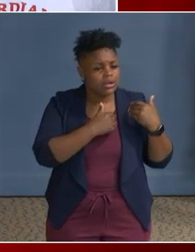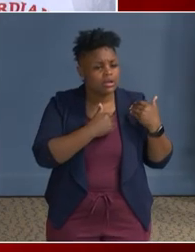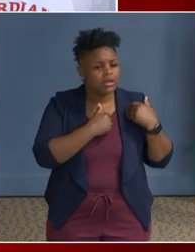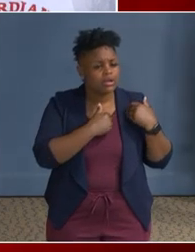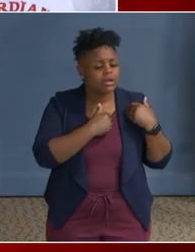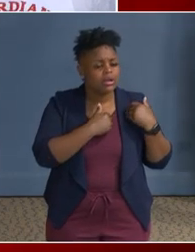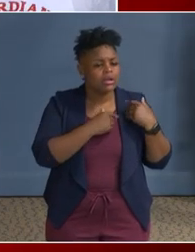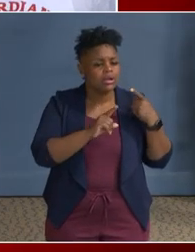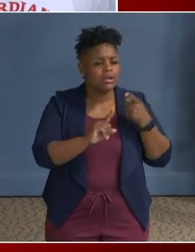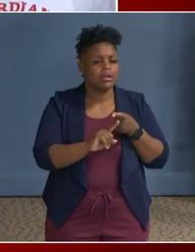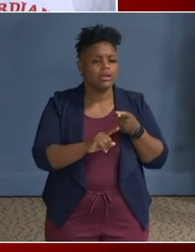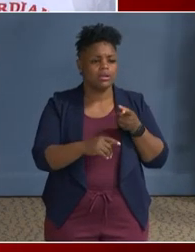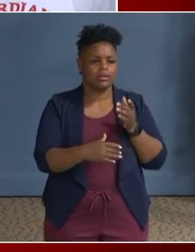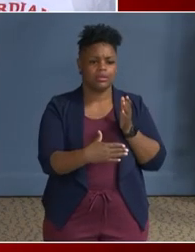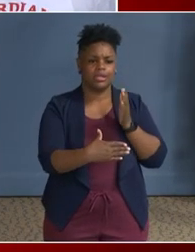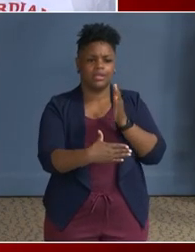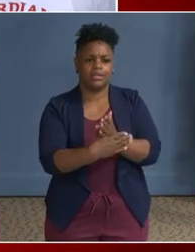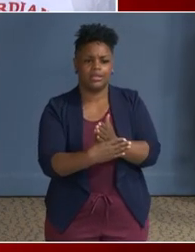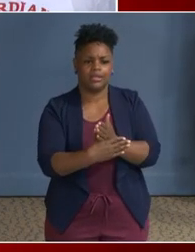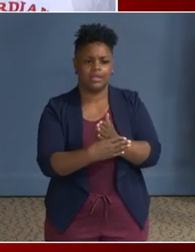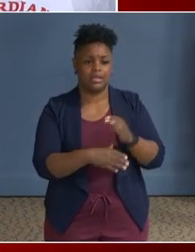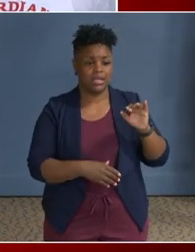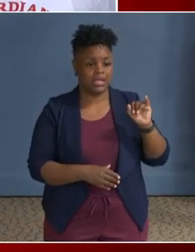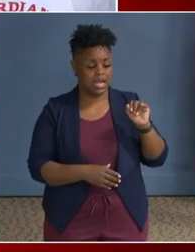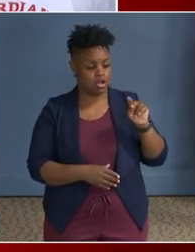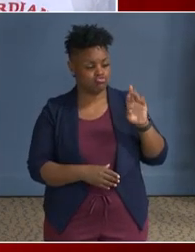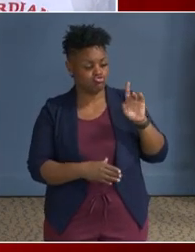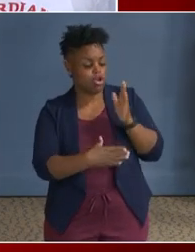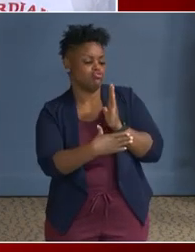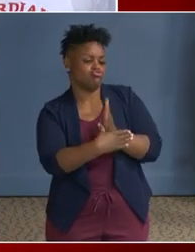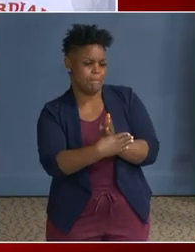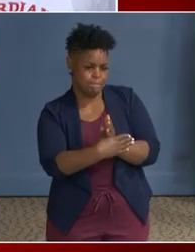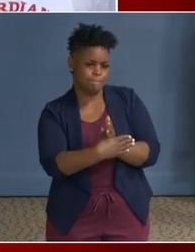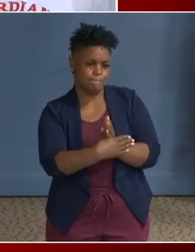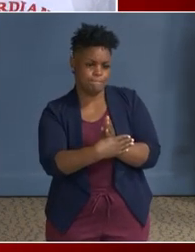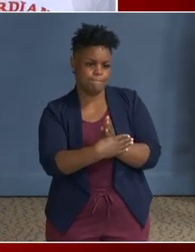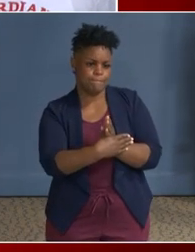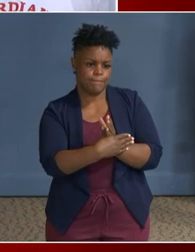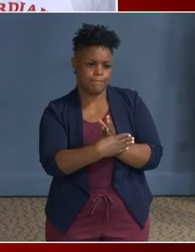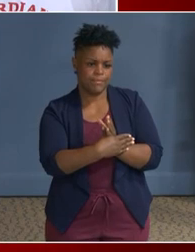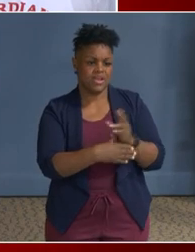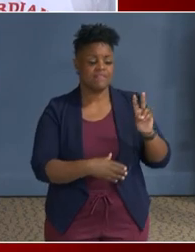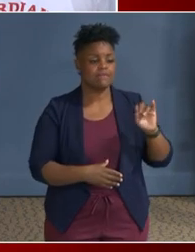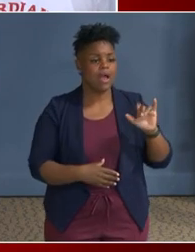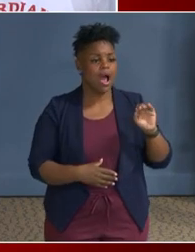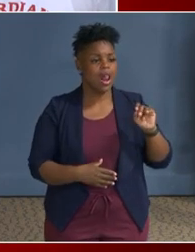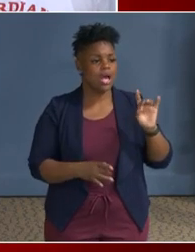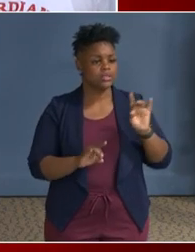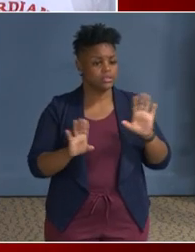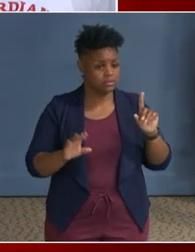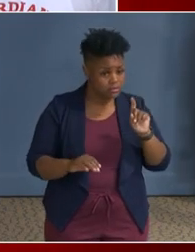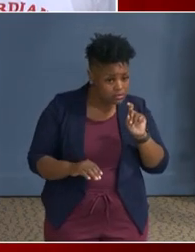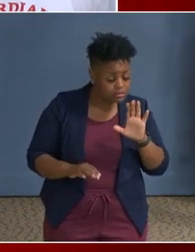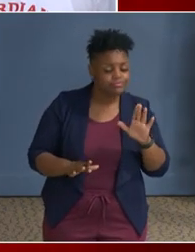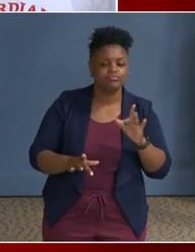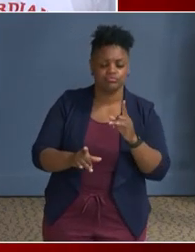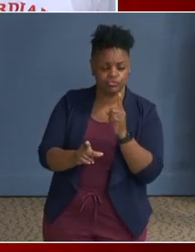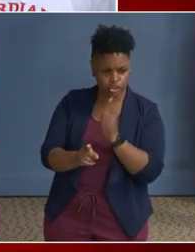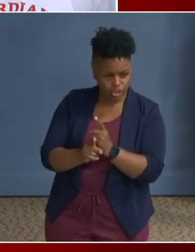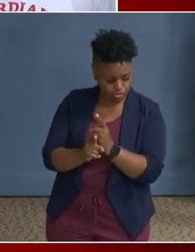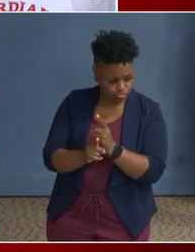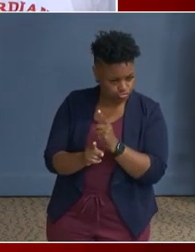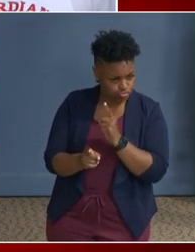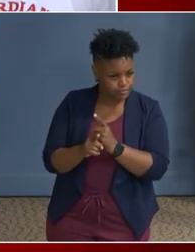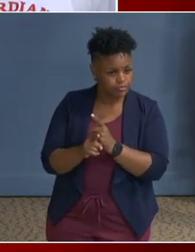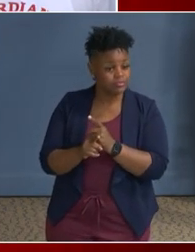Yes. So Davon's mom is working as a violence interrupter for one of